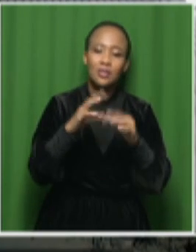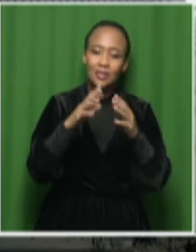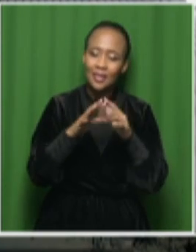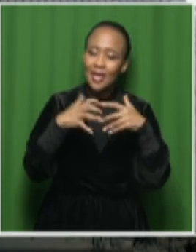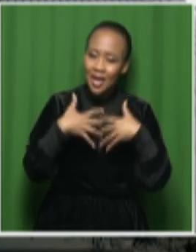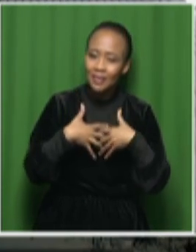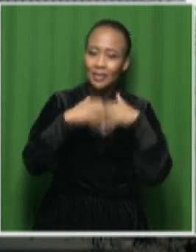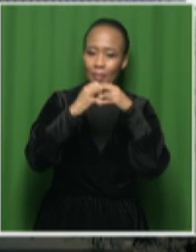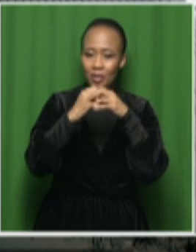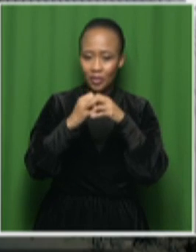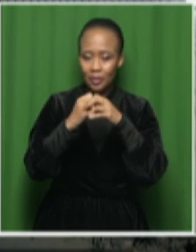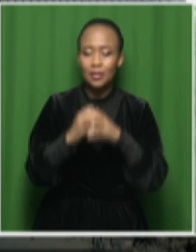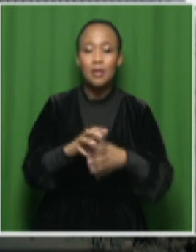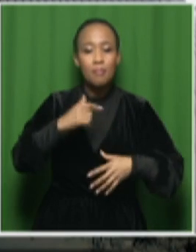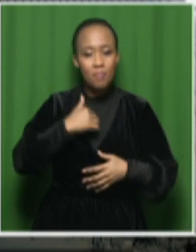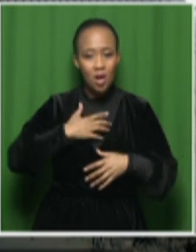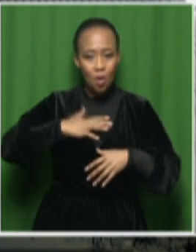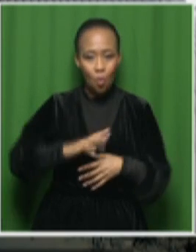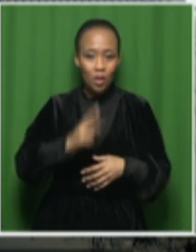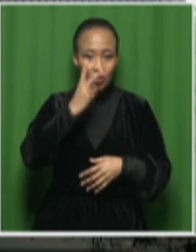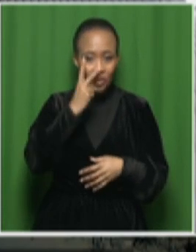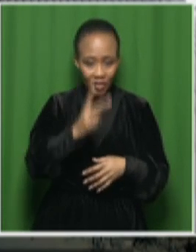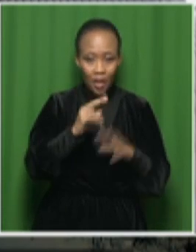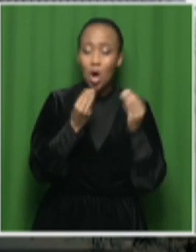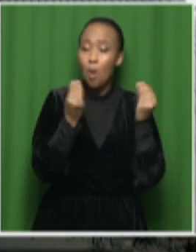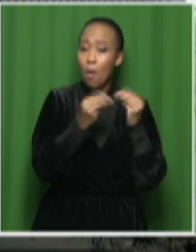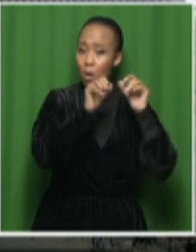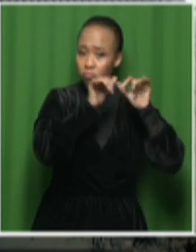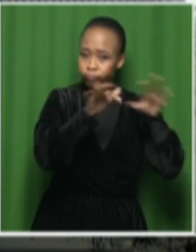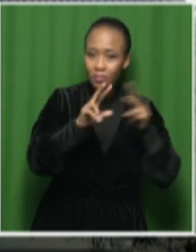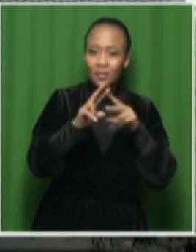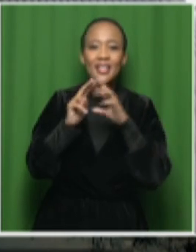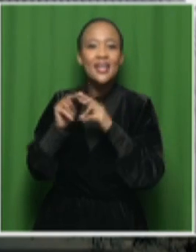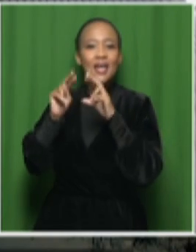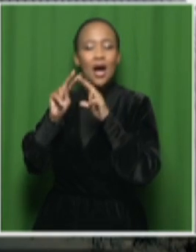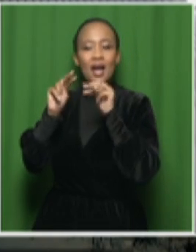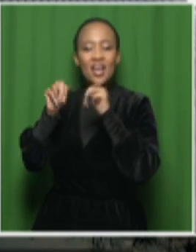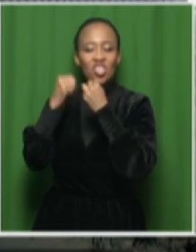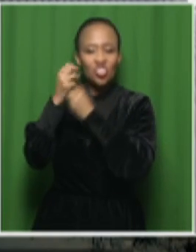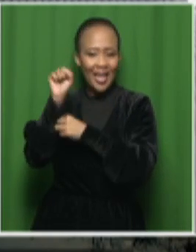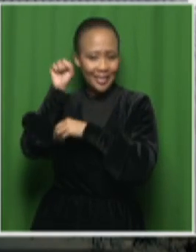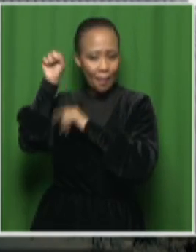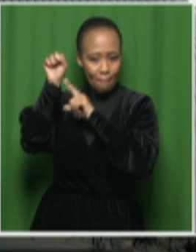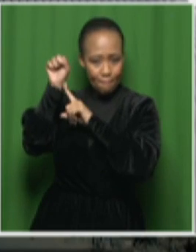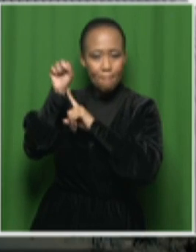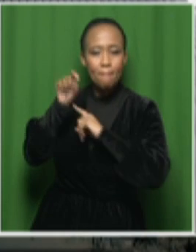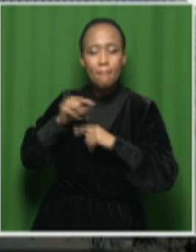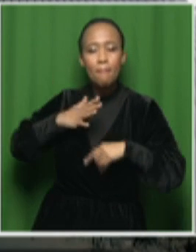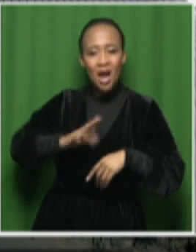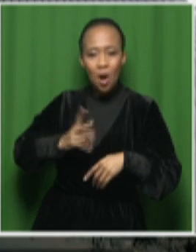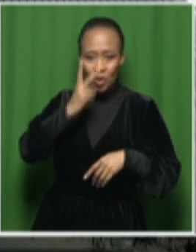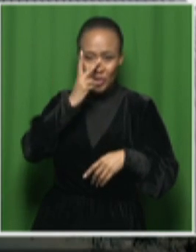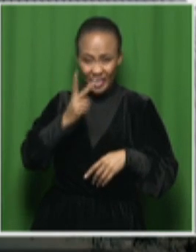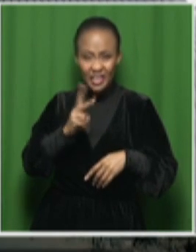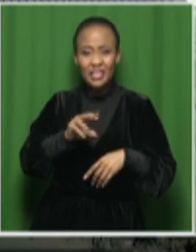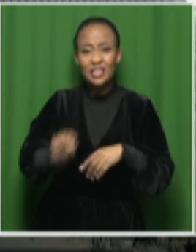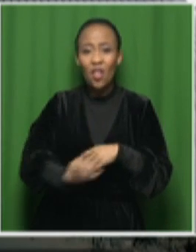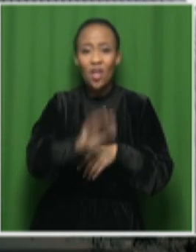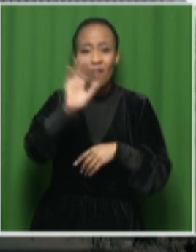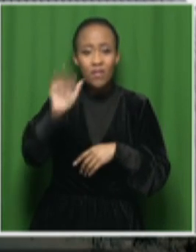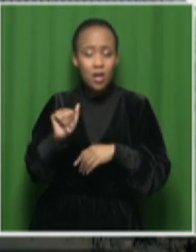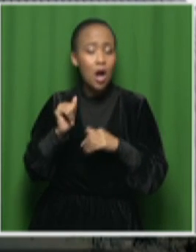ripple effects, populism and nationalism, what the implications are for South Africa, and from your vantage point, how far